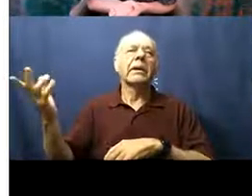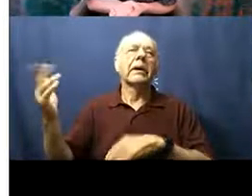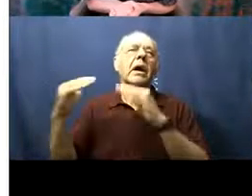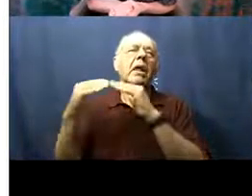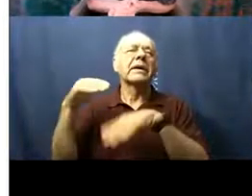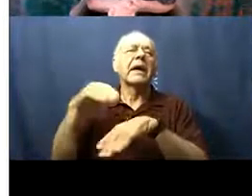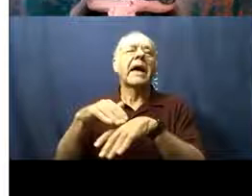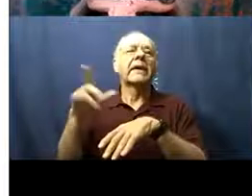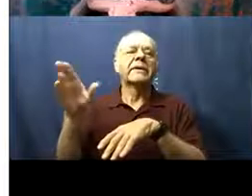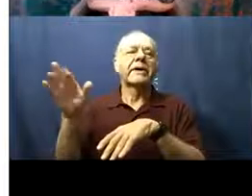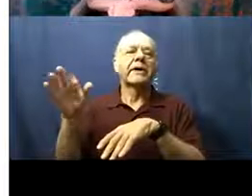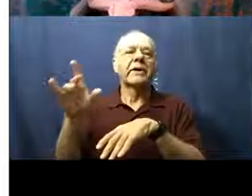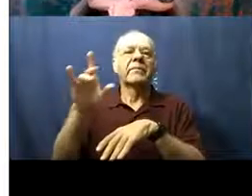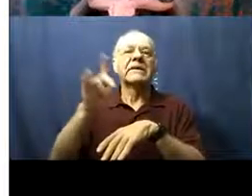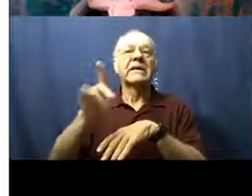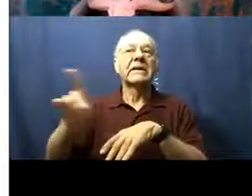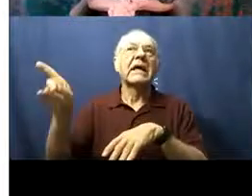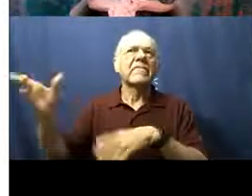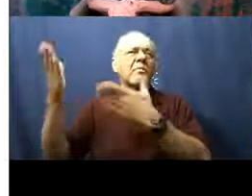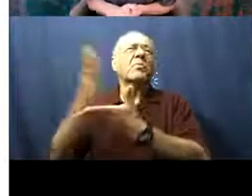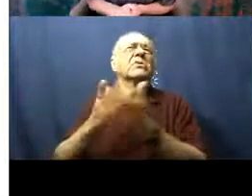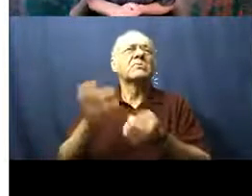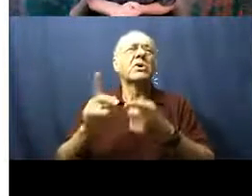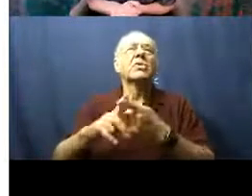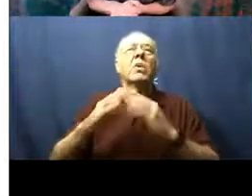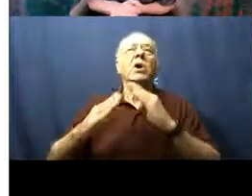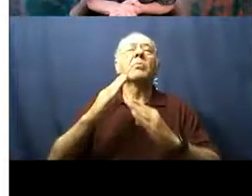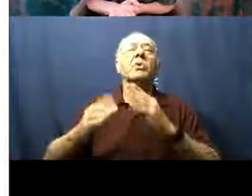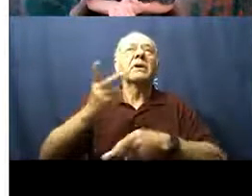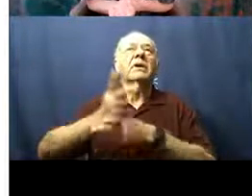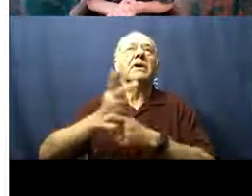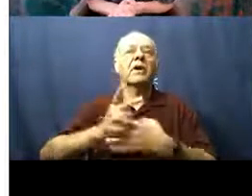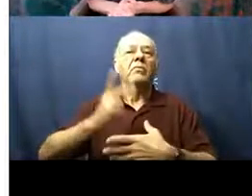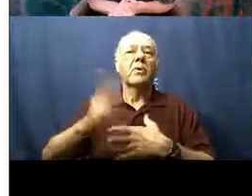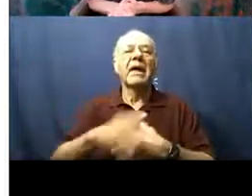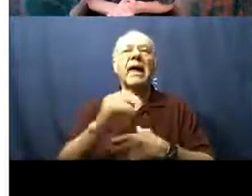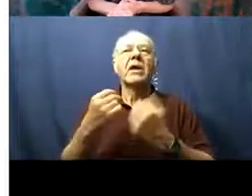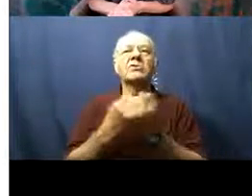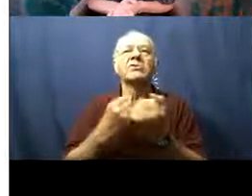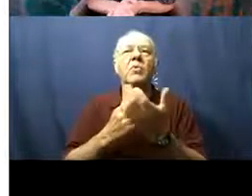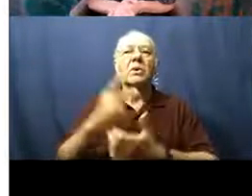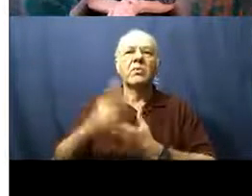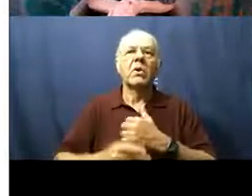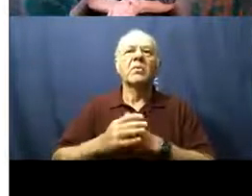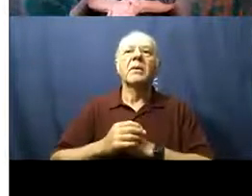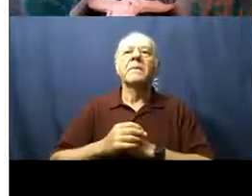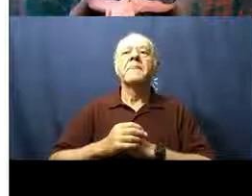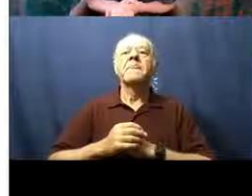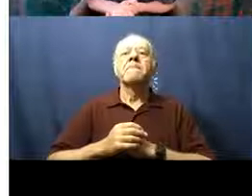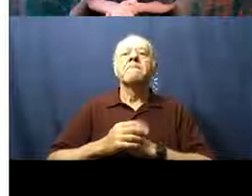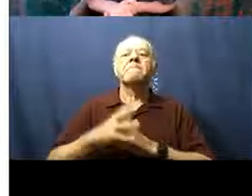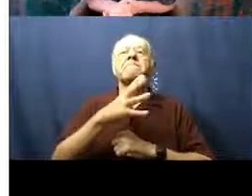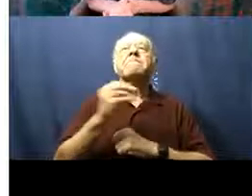team. They have proposed some changes to the community care program and the supports program. And